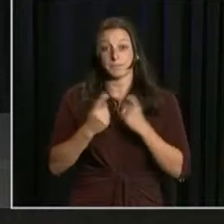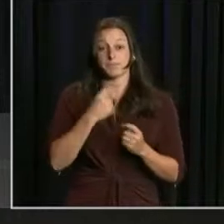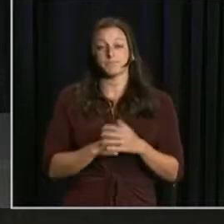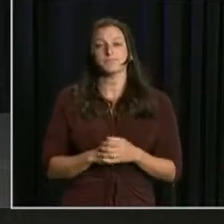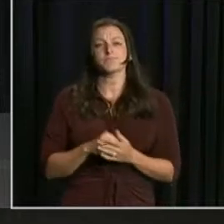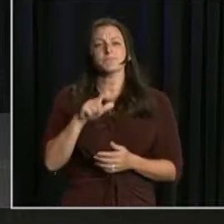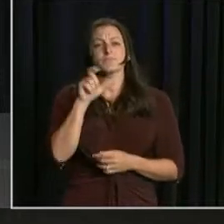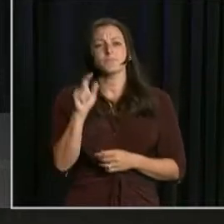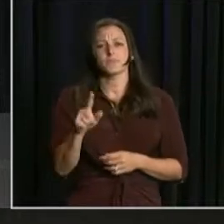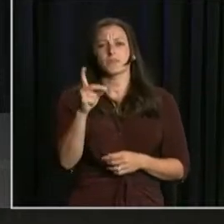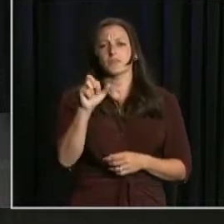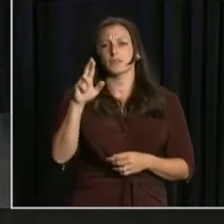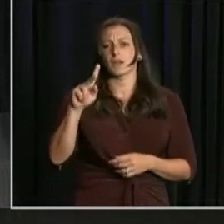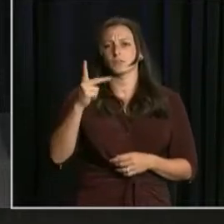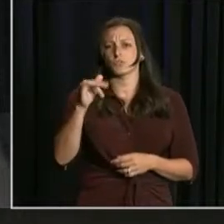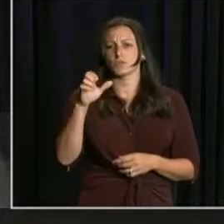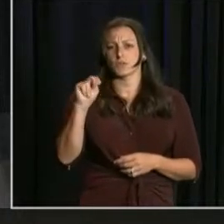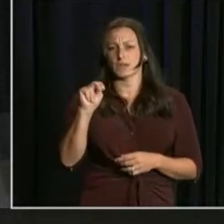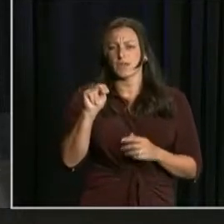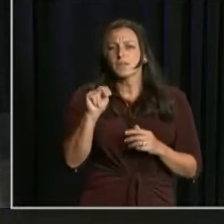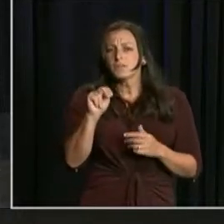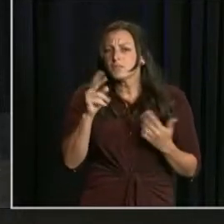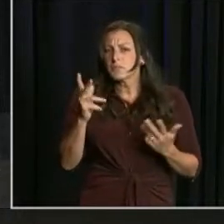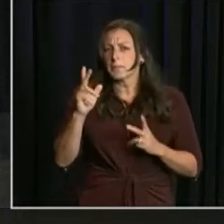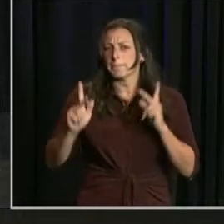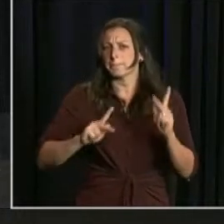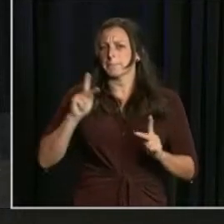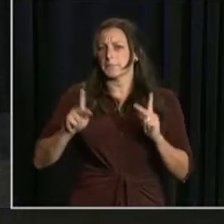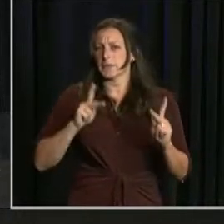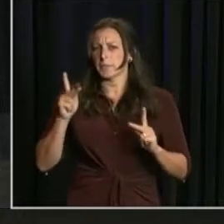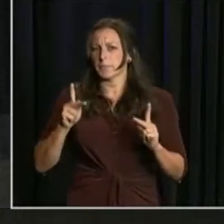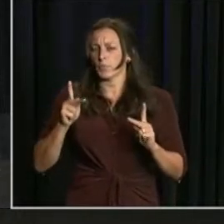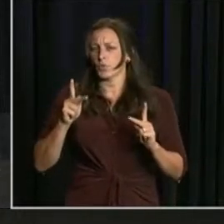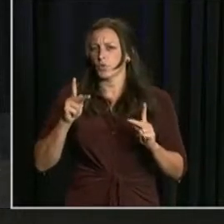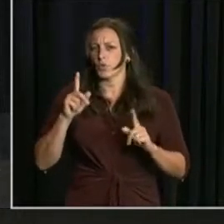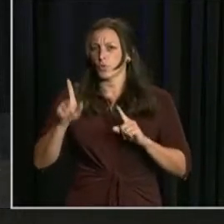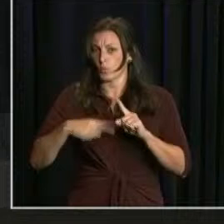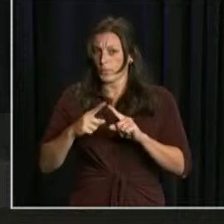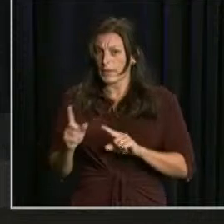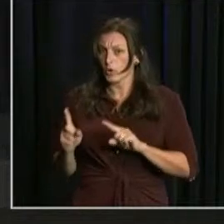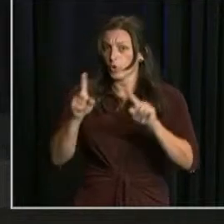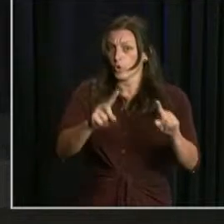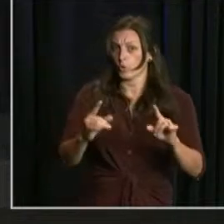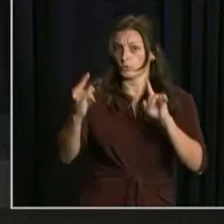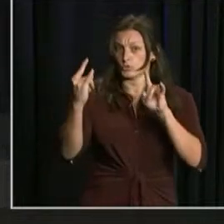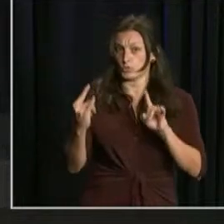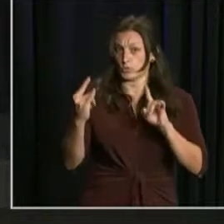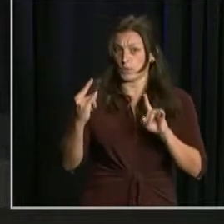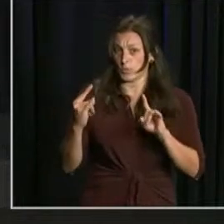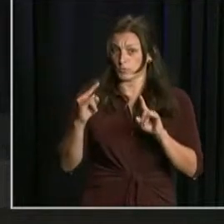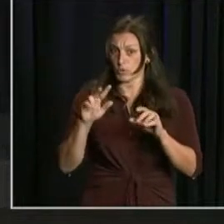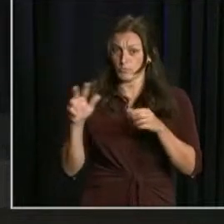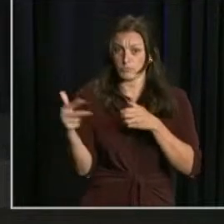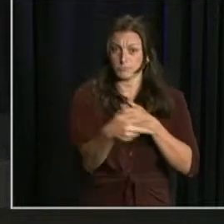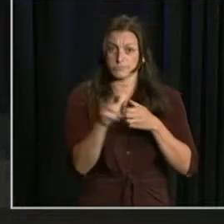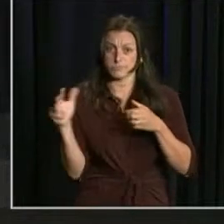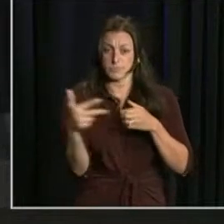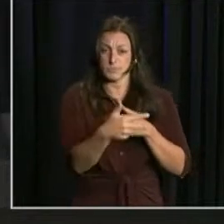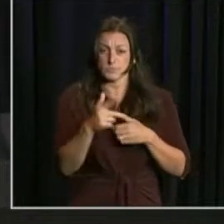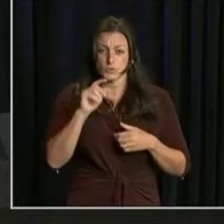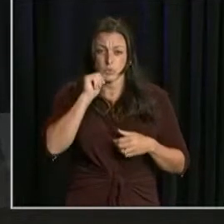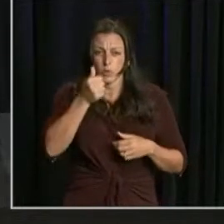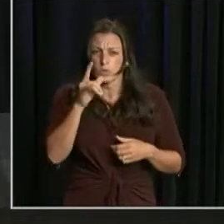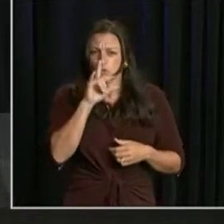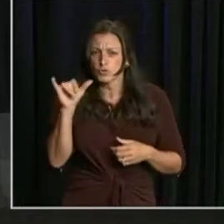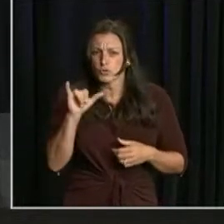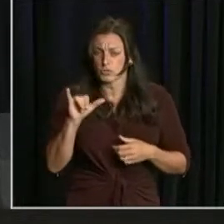can you tell us what it would be like, what people can expect when they go to the Alamodome tomorrow for boosters? Was it